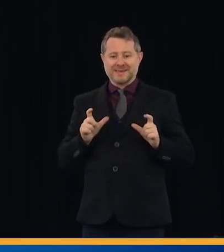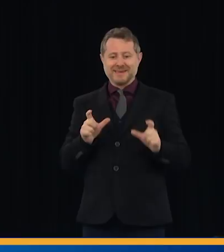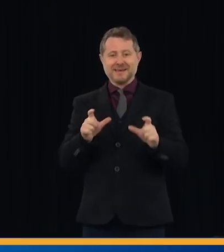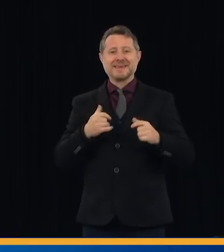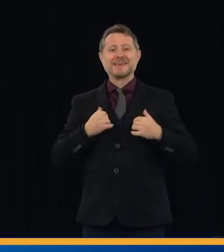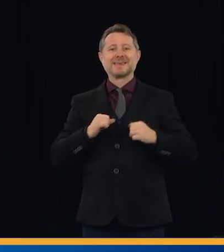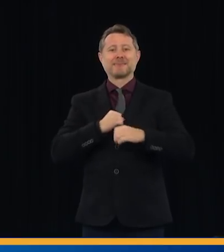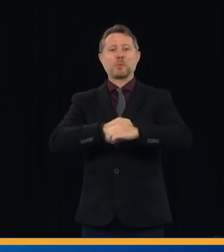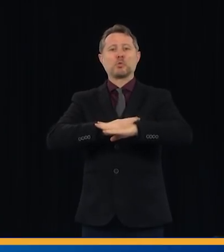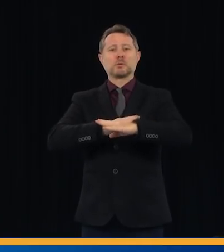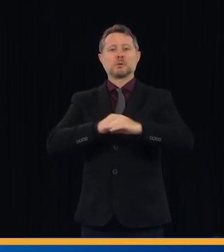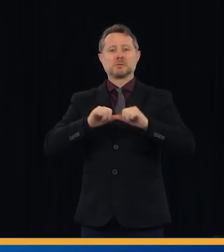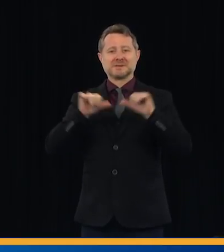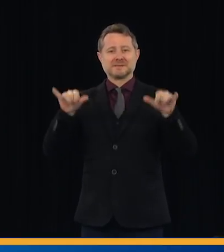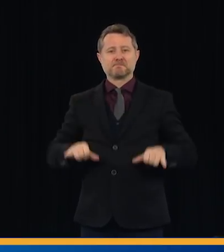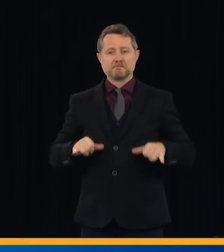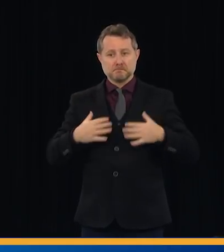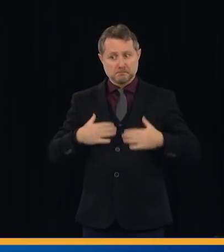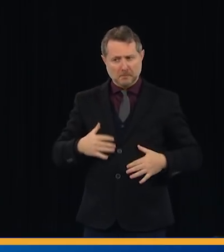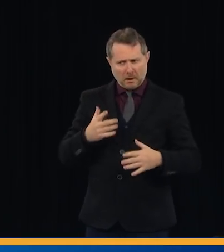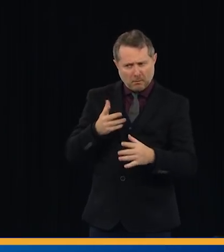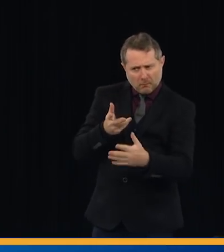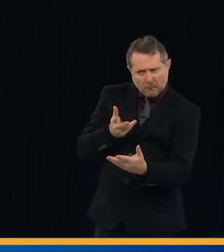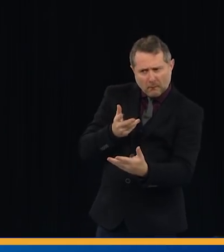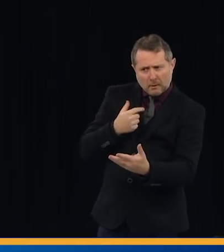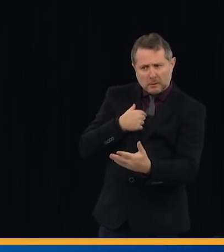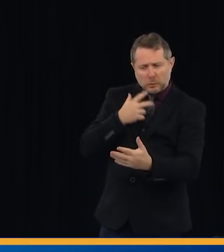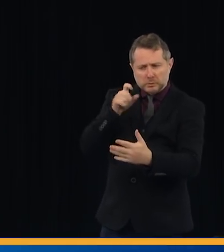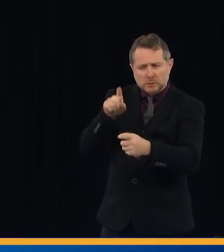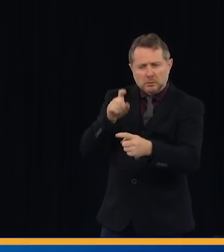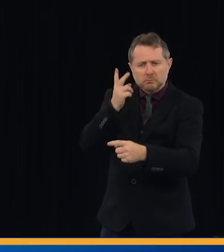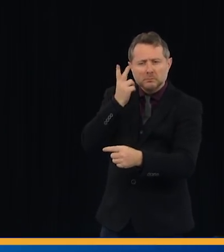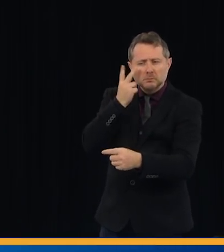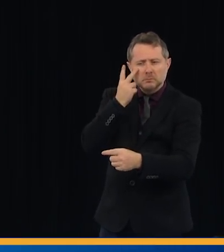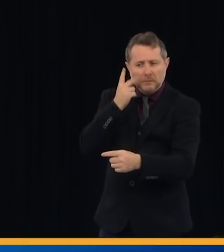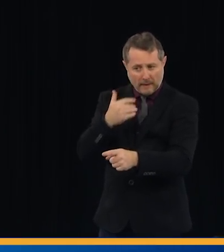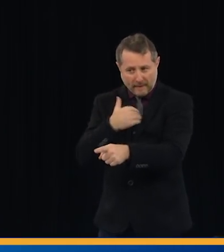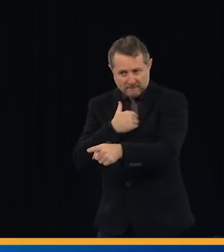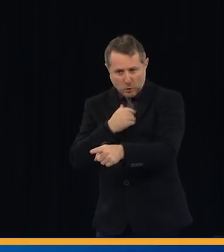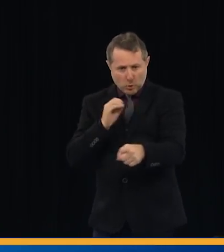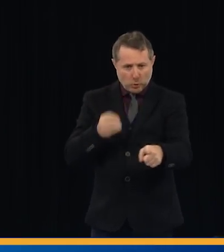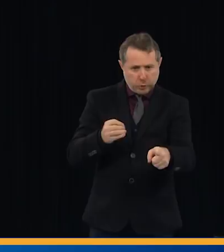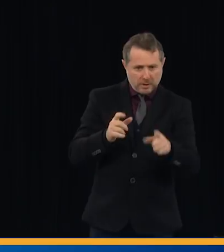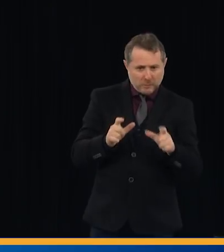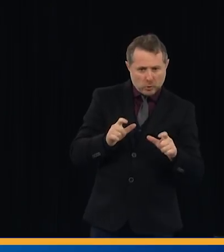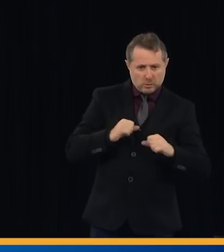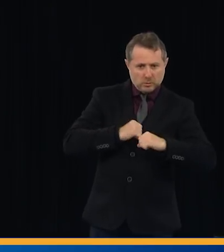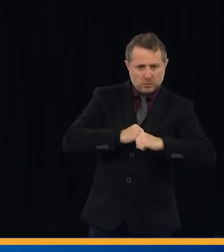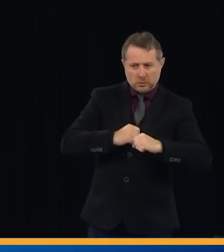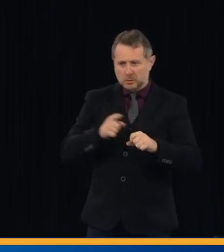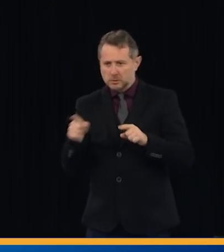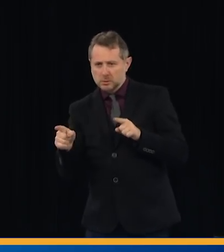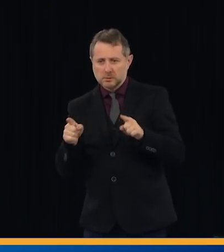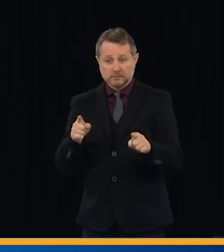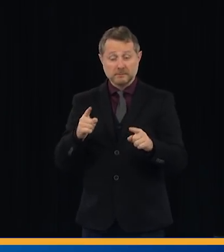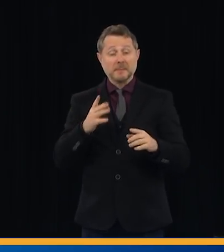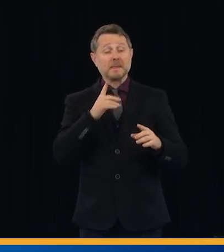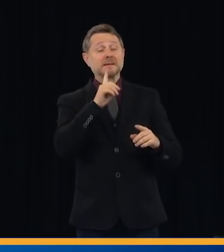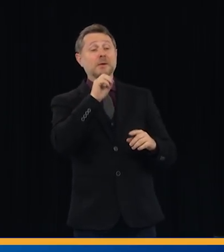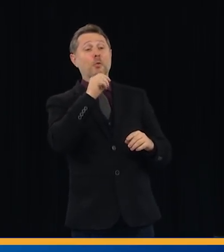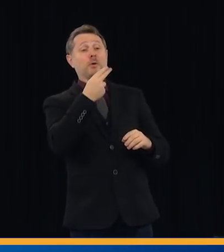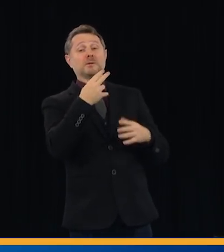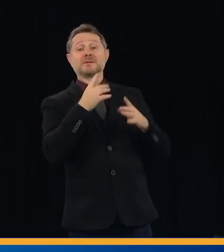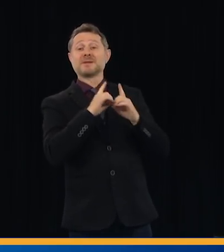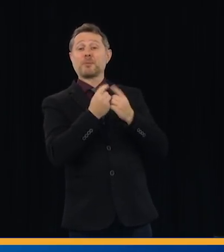virus. This is being done here. It's managed by our health department. The FDA has given